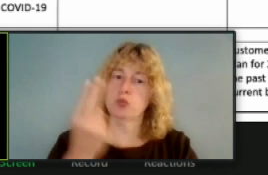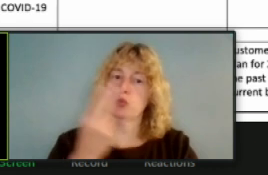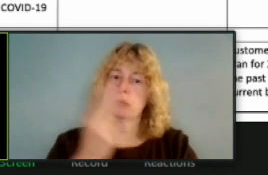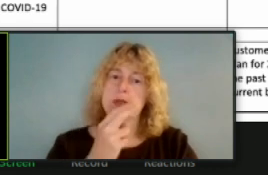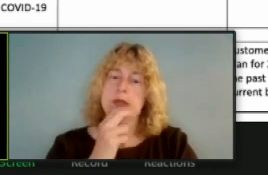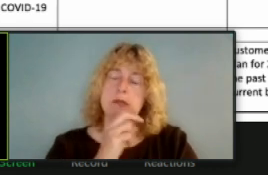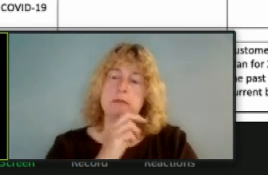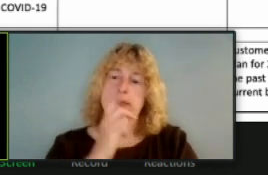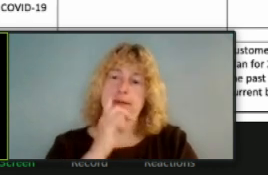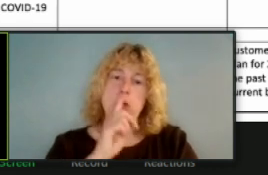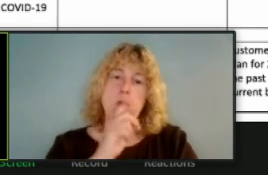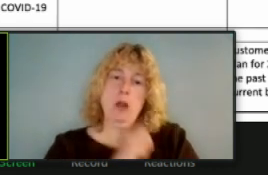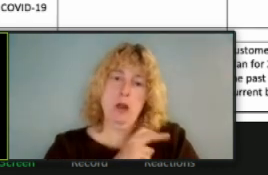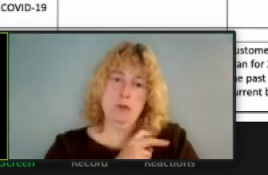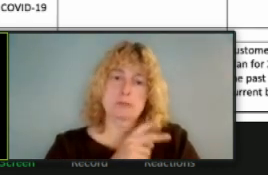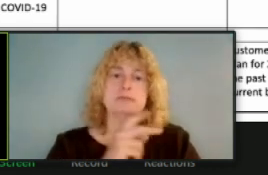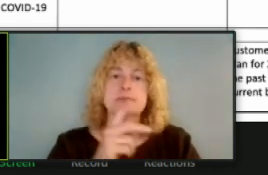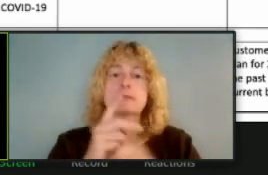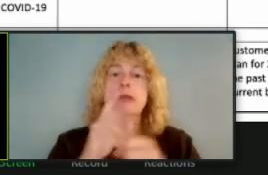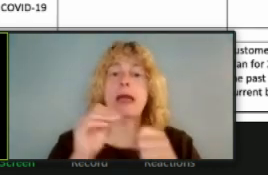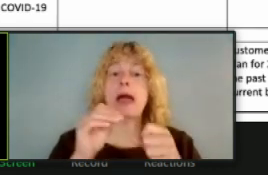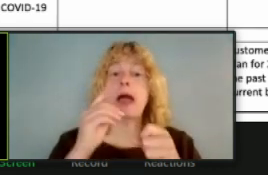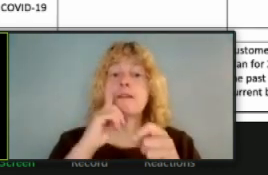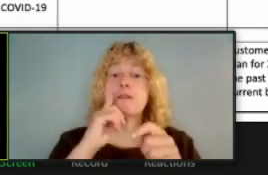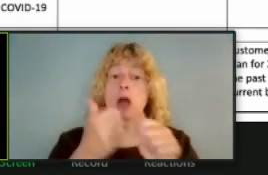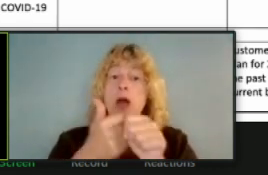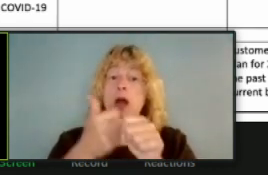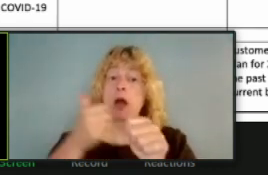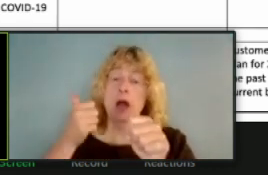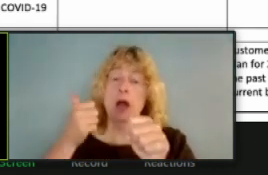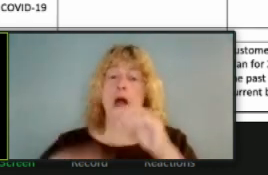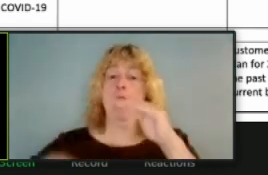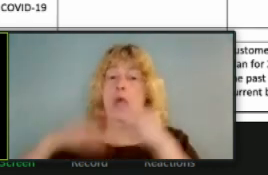that fixed. The arrears limit is up to $3,000.